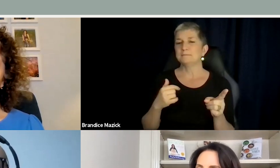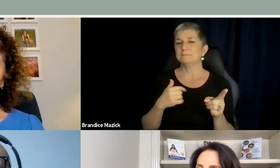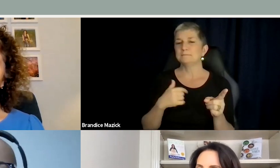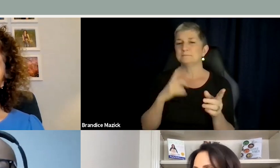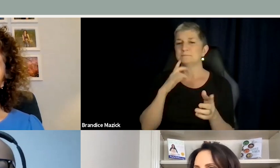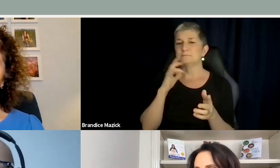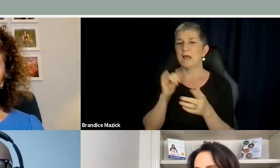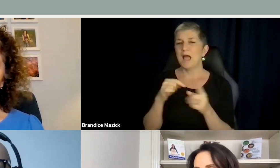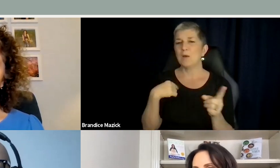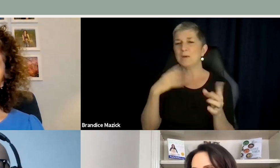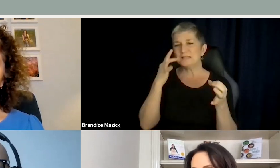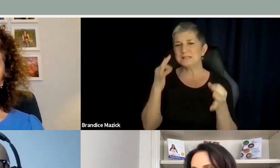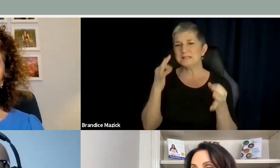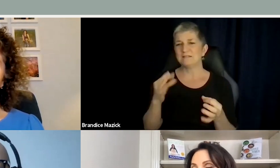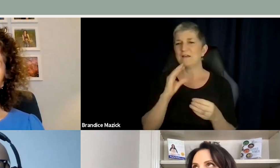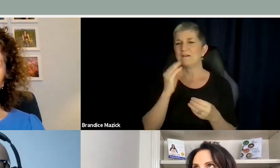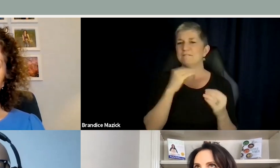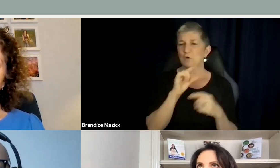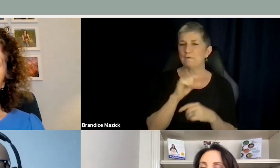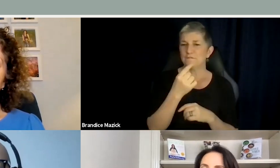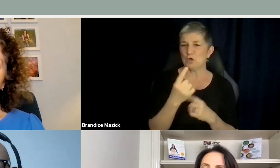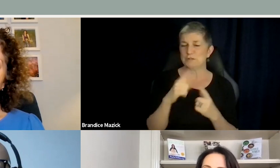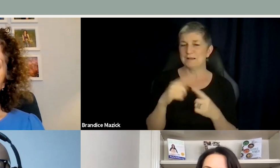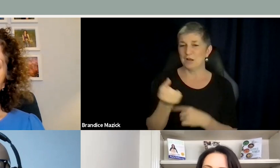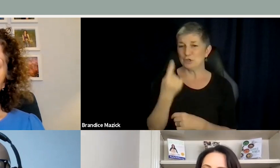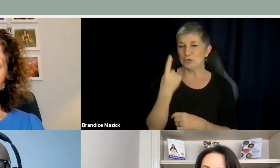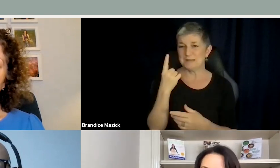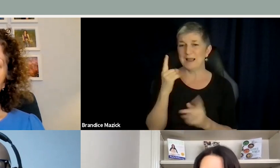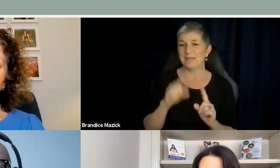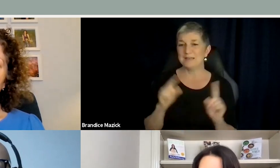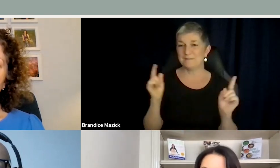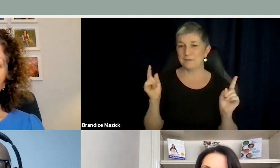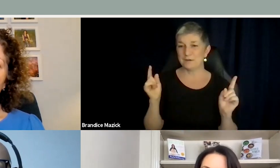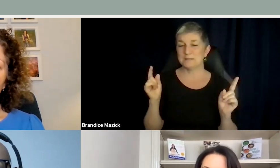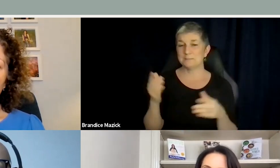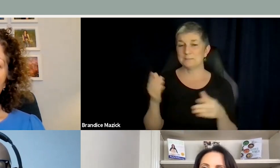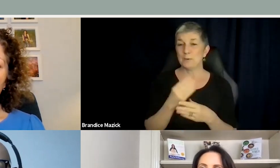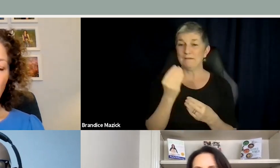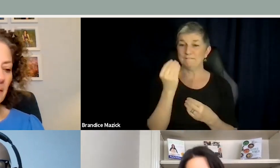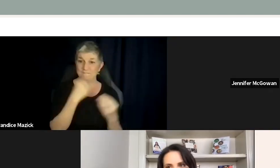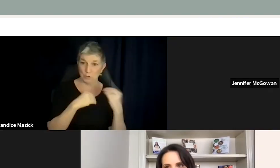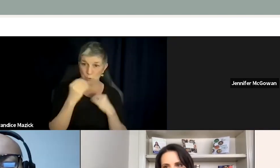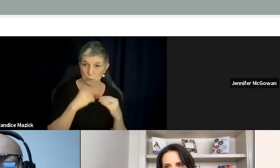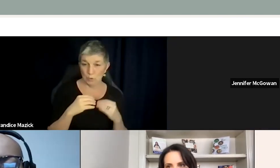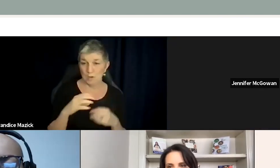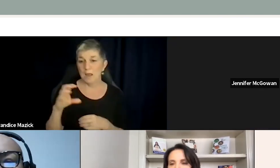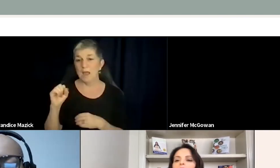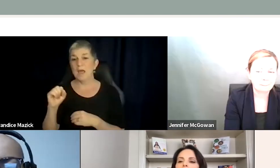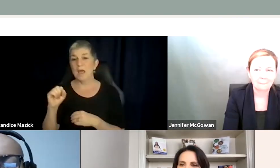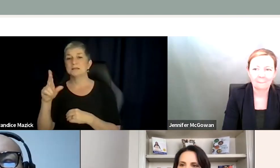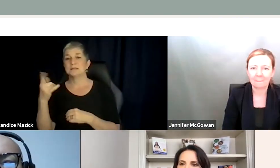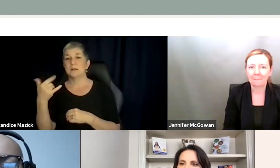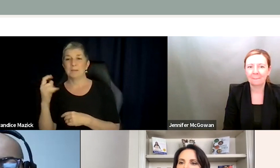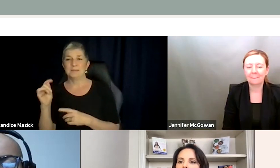during treatment. I would definitely go food first and understand the difference between food and supplements. They're